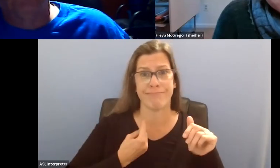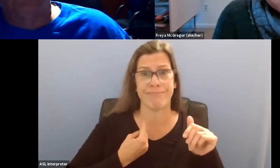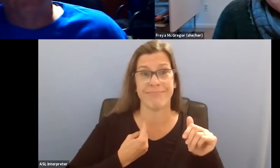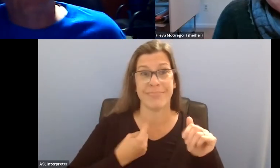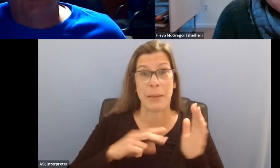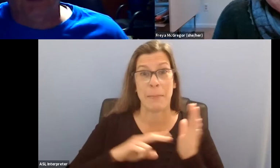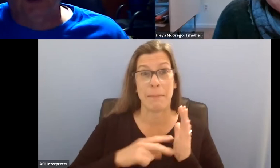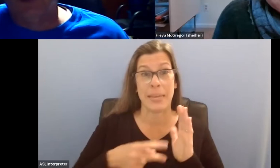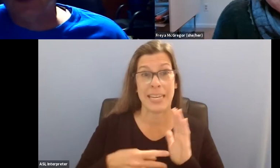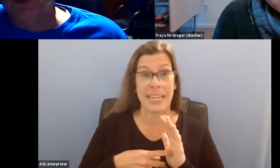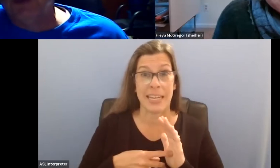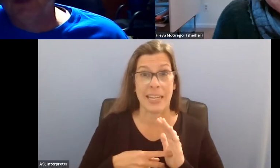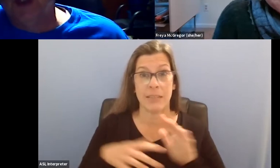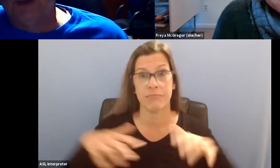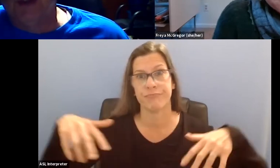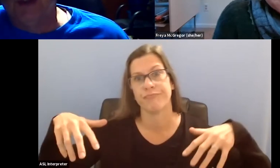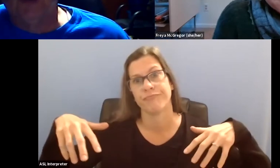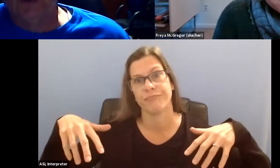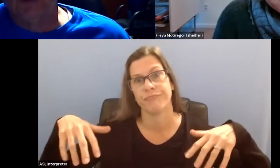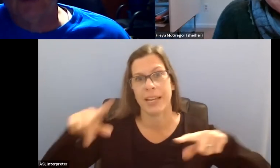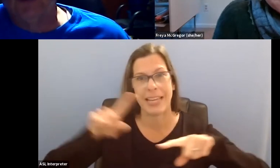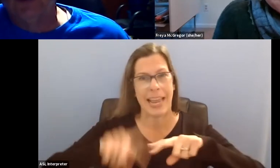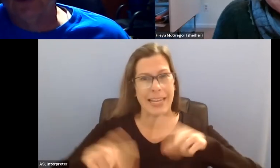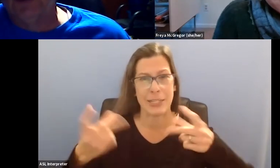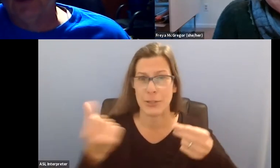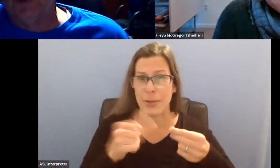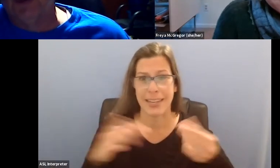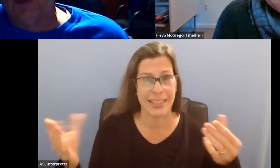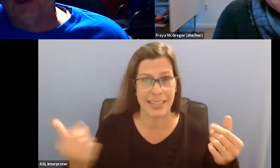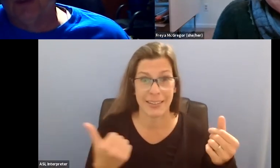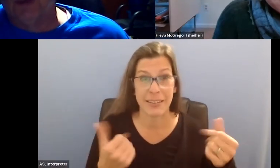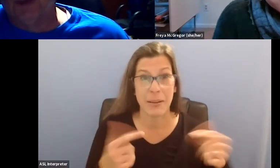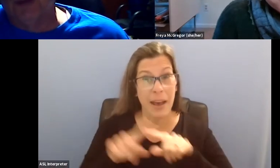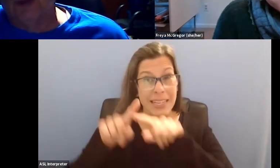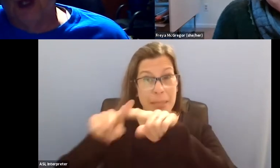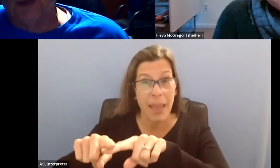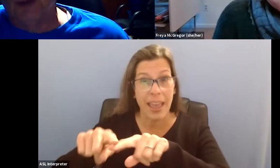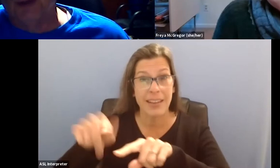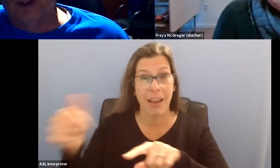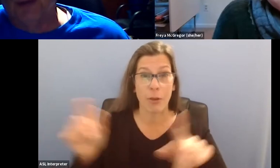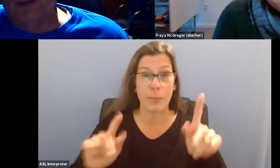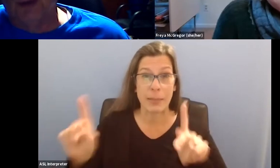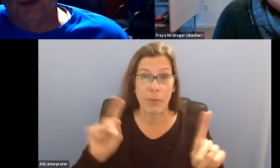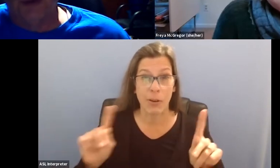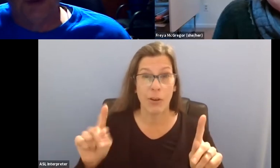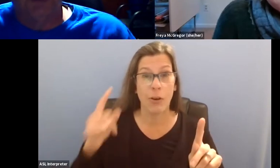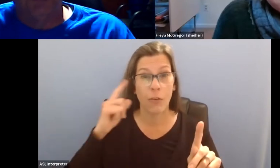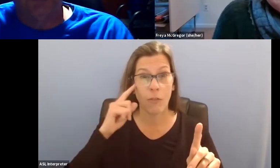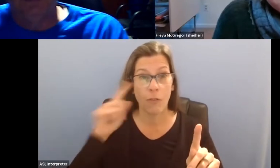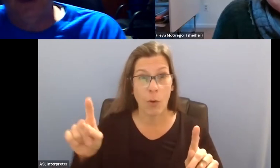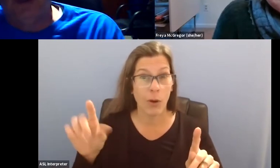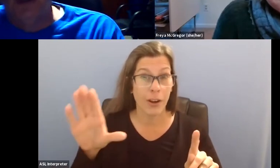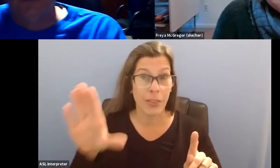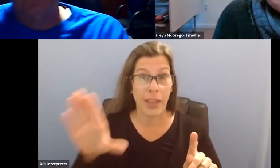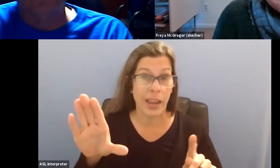uh, I don't want to say helplessness, but it implies someone who is dependent on other people for their livelihood and for their existence